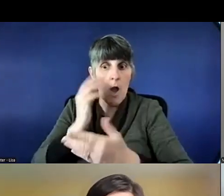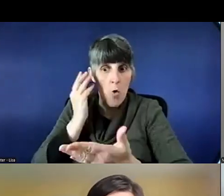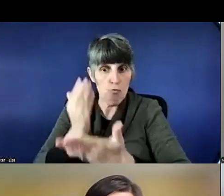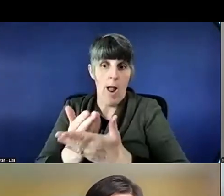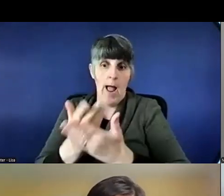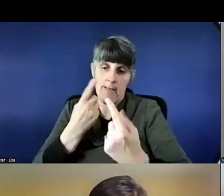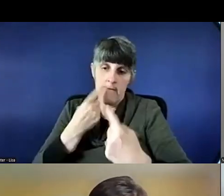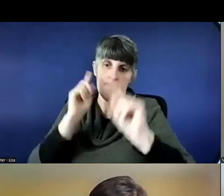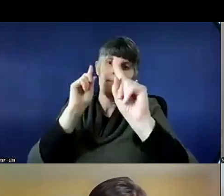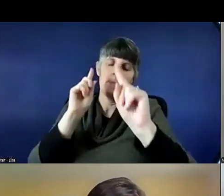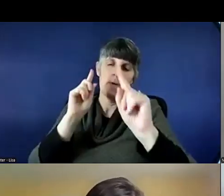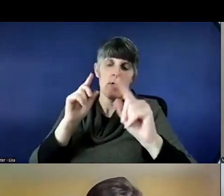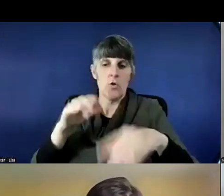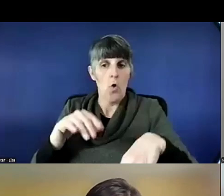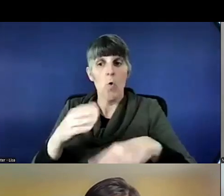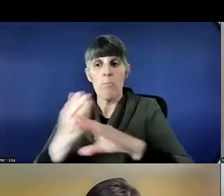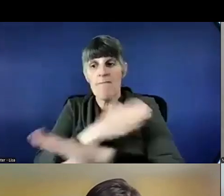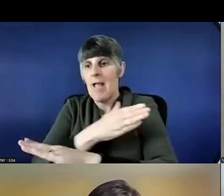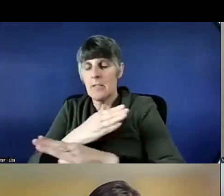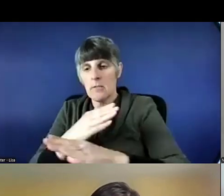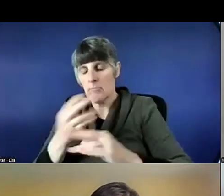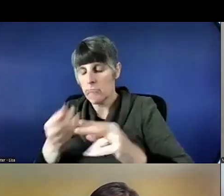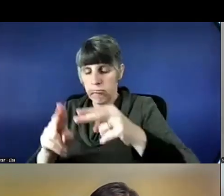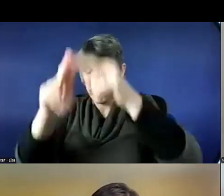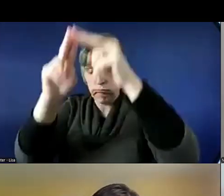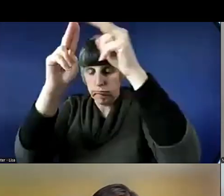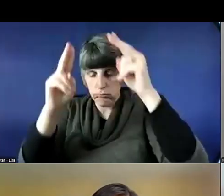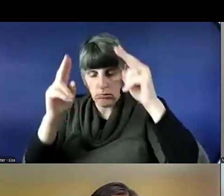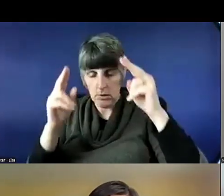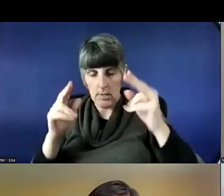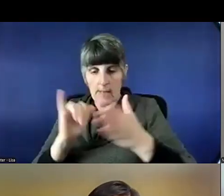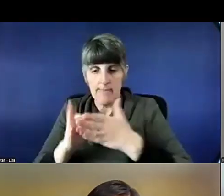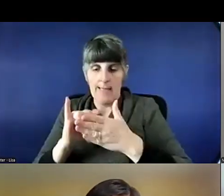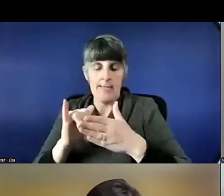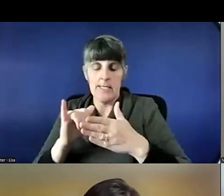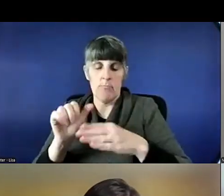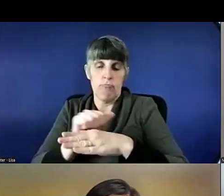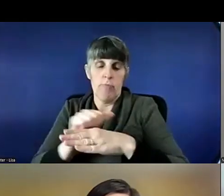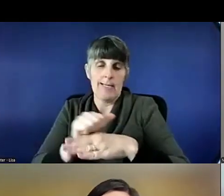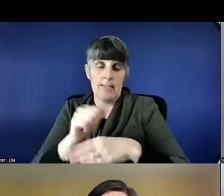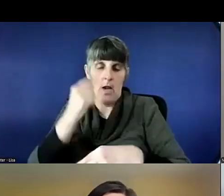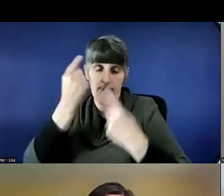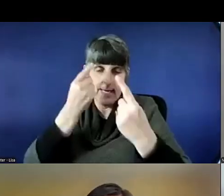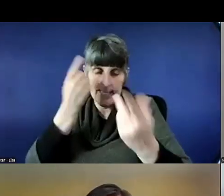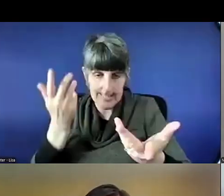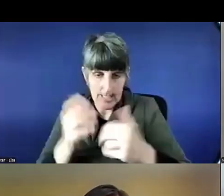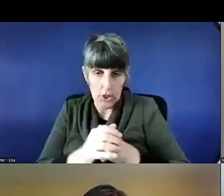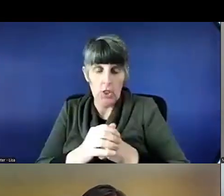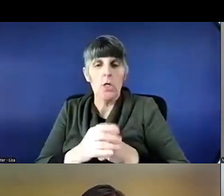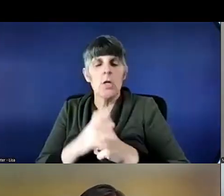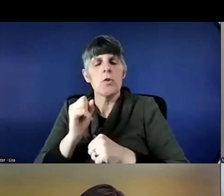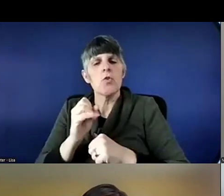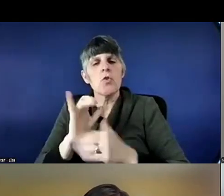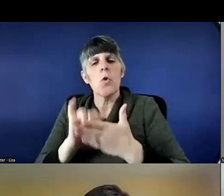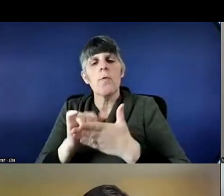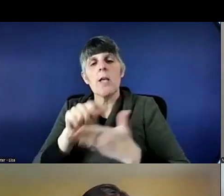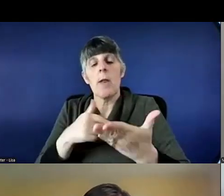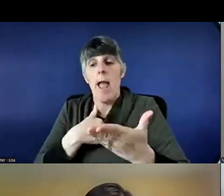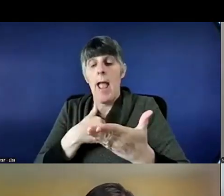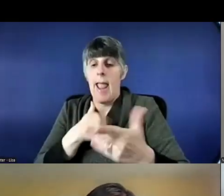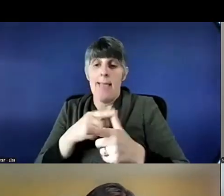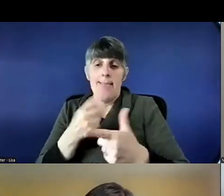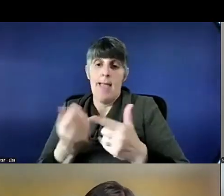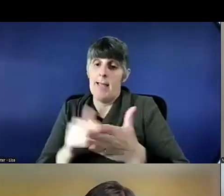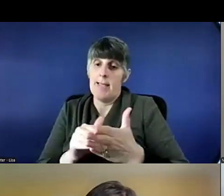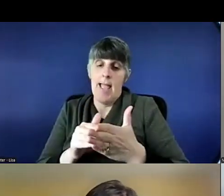where the student is so escalated that these practices are even being considered. So that's what and then